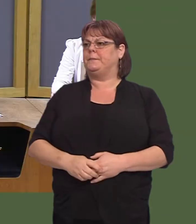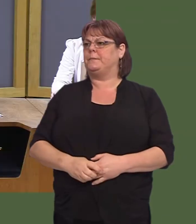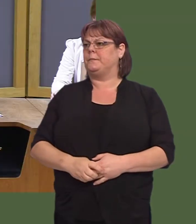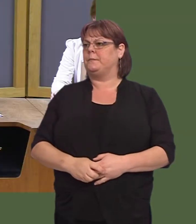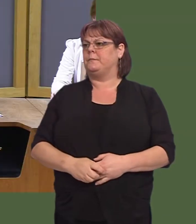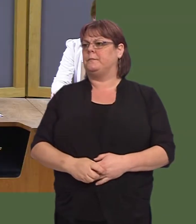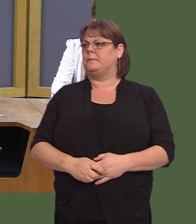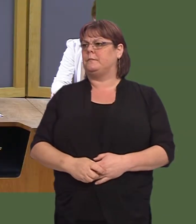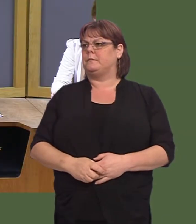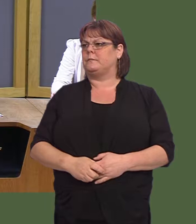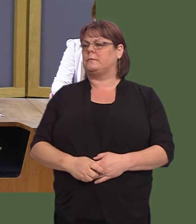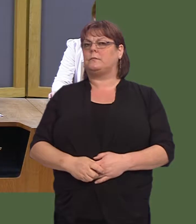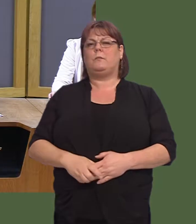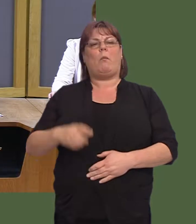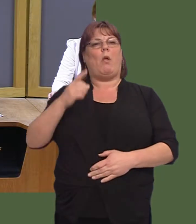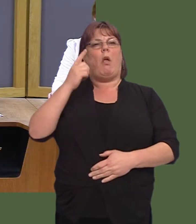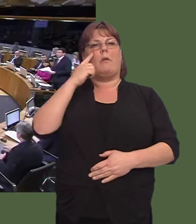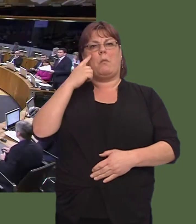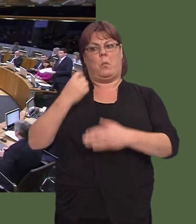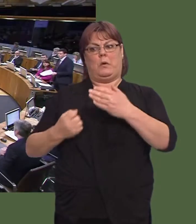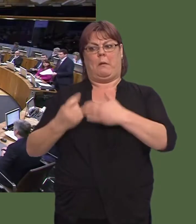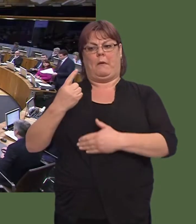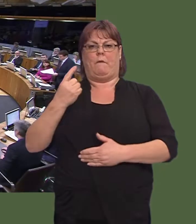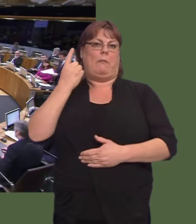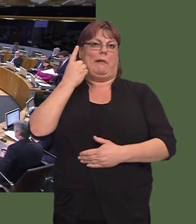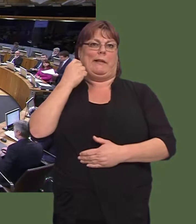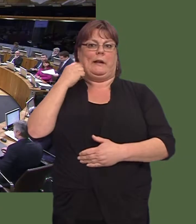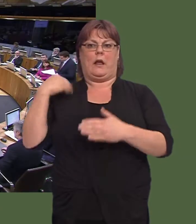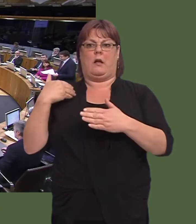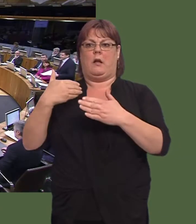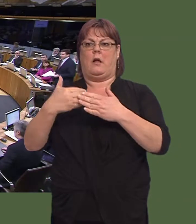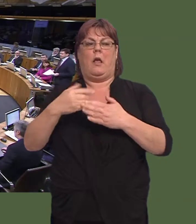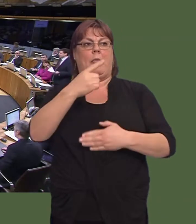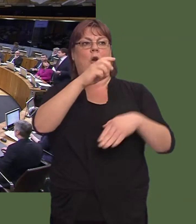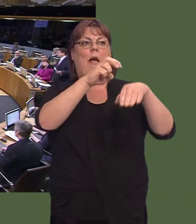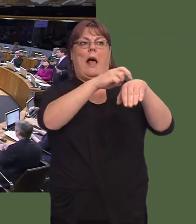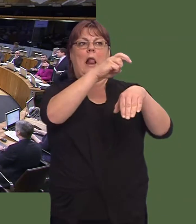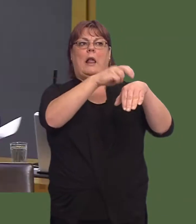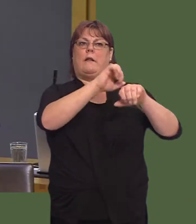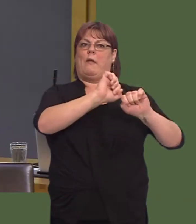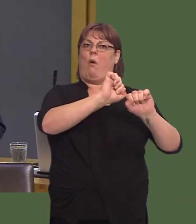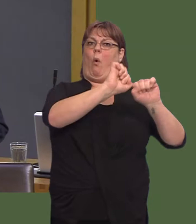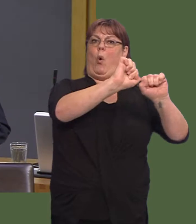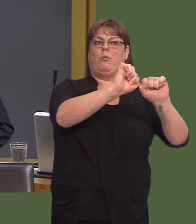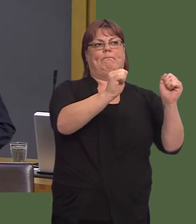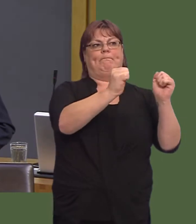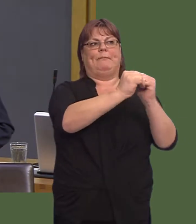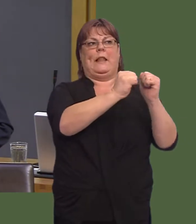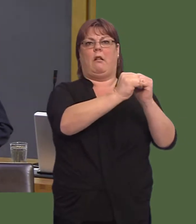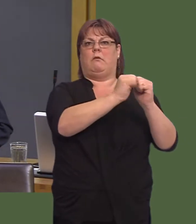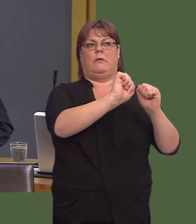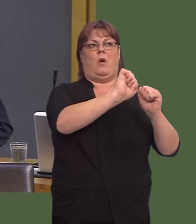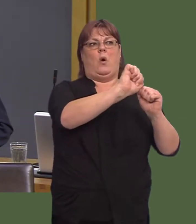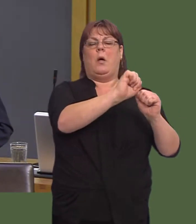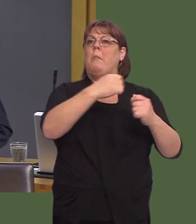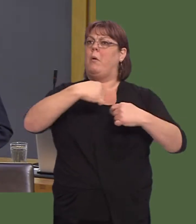We've seen over the past 24 hours the prospect of one part of the UK getting a unique deal, and I reiterate that we in Plaid Cymru